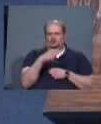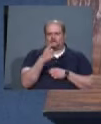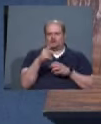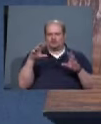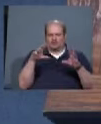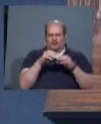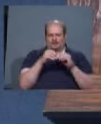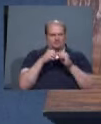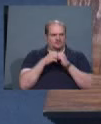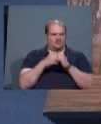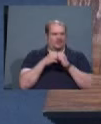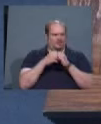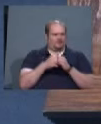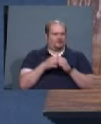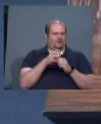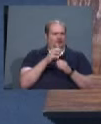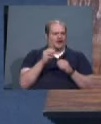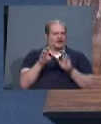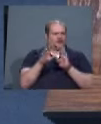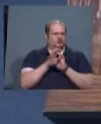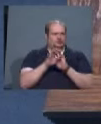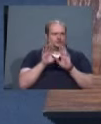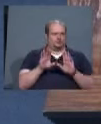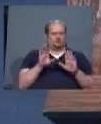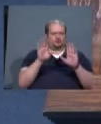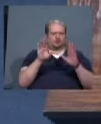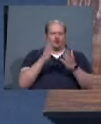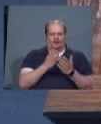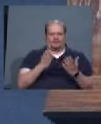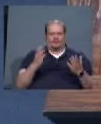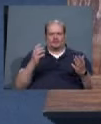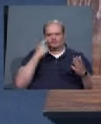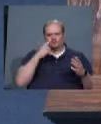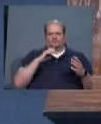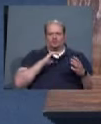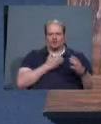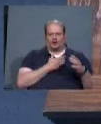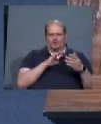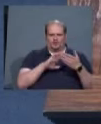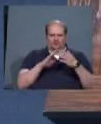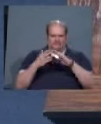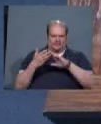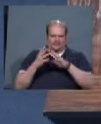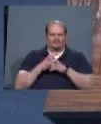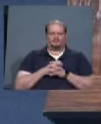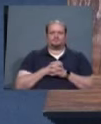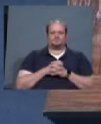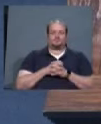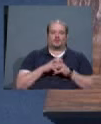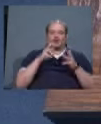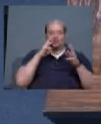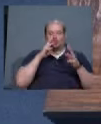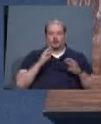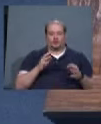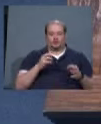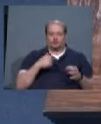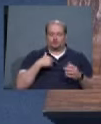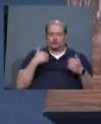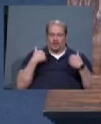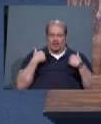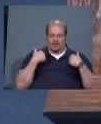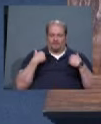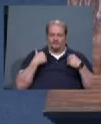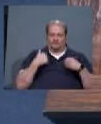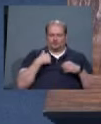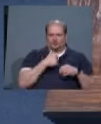come together and choose greatness. And the conclusion I've come to,